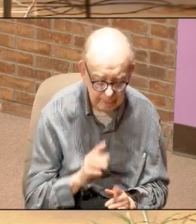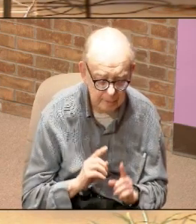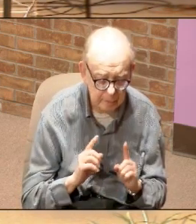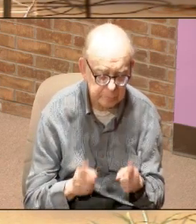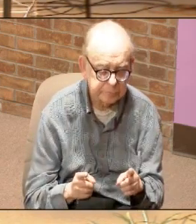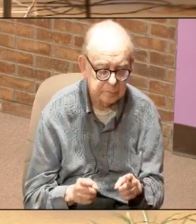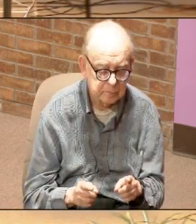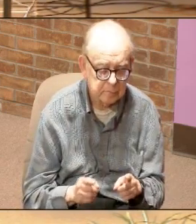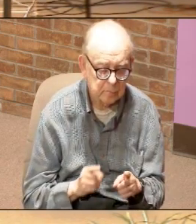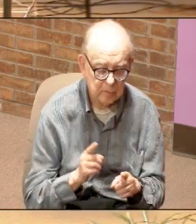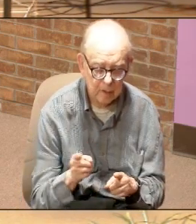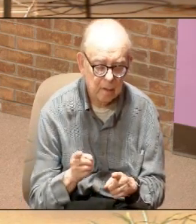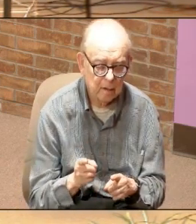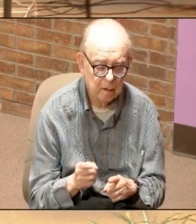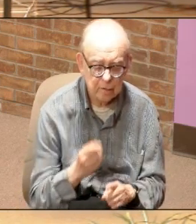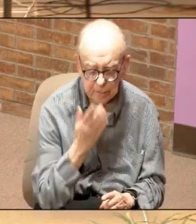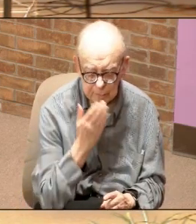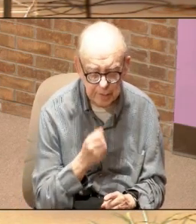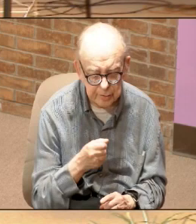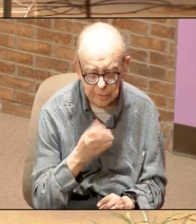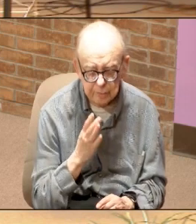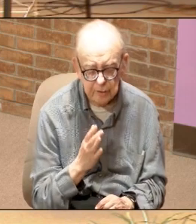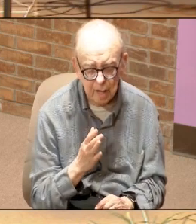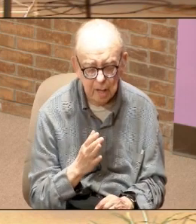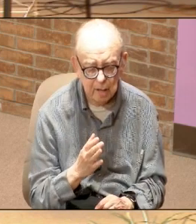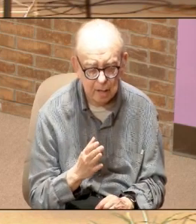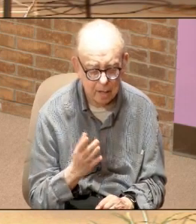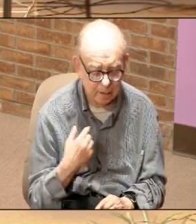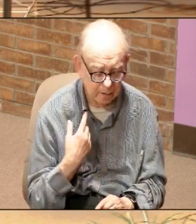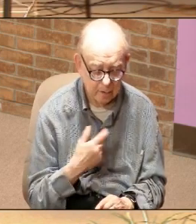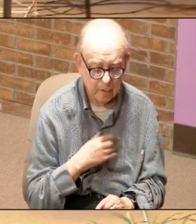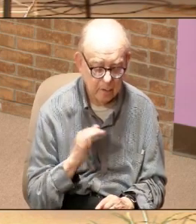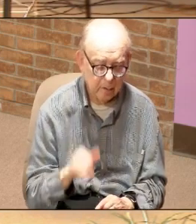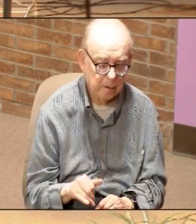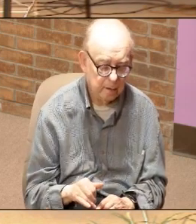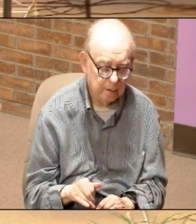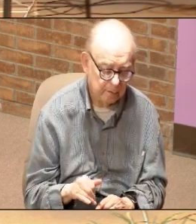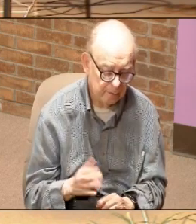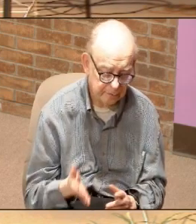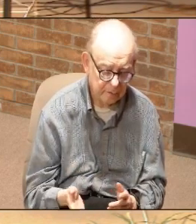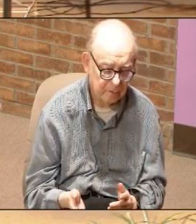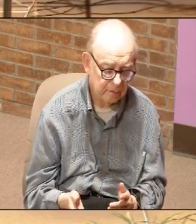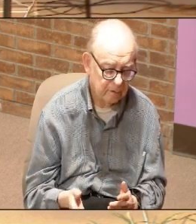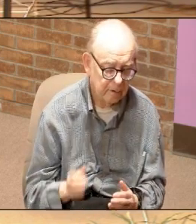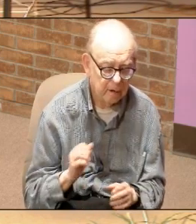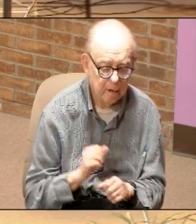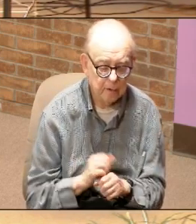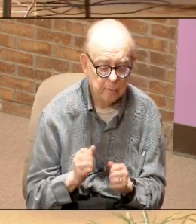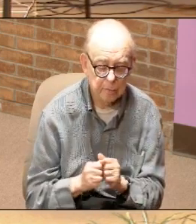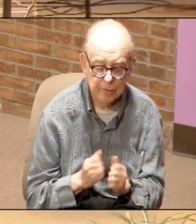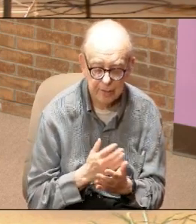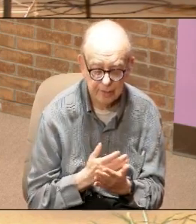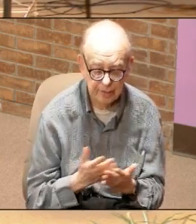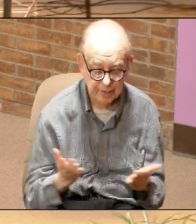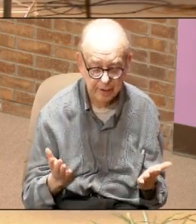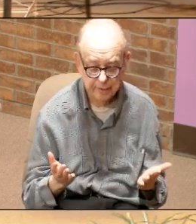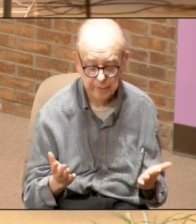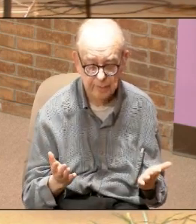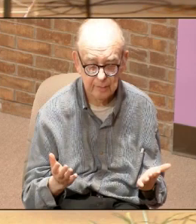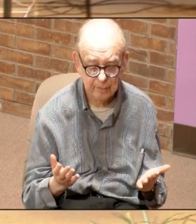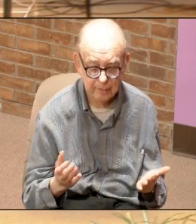go from here straight to the presence of God, while we have to still stay here and deal with this stuff